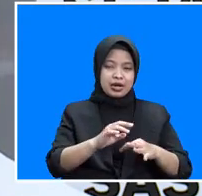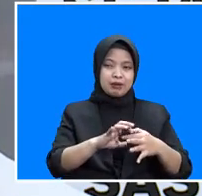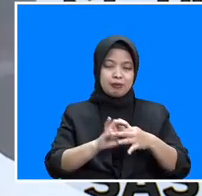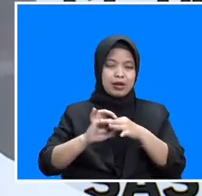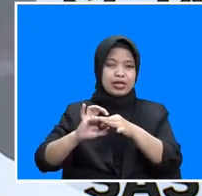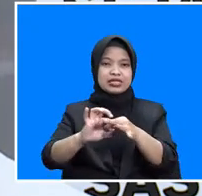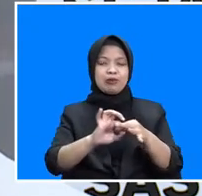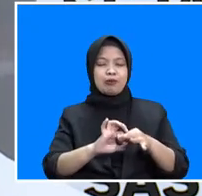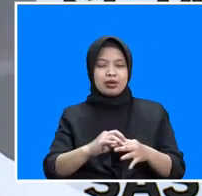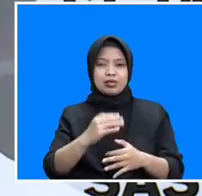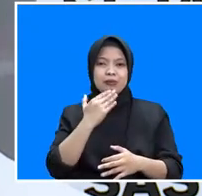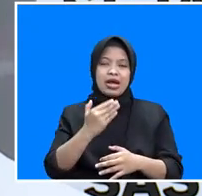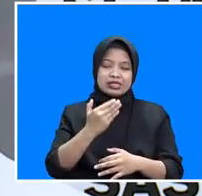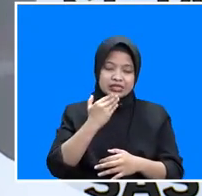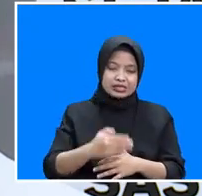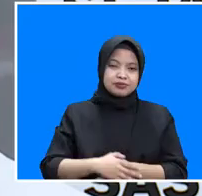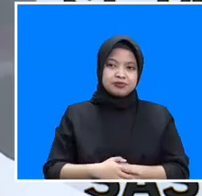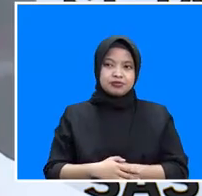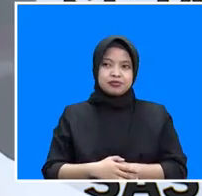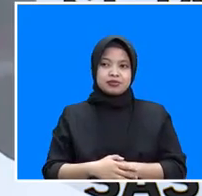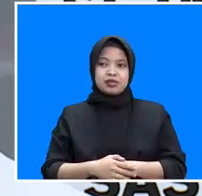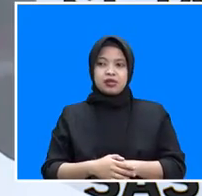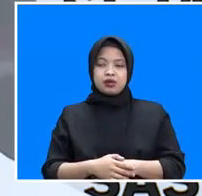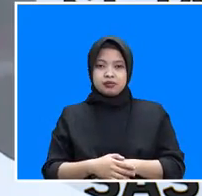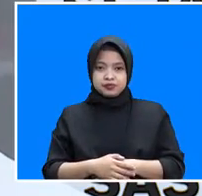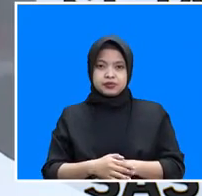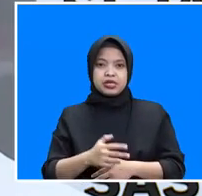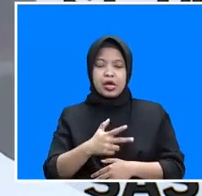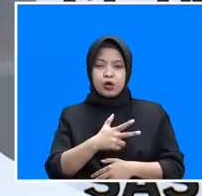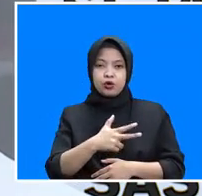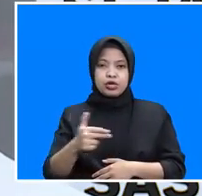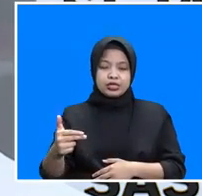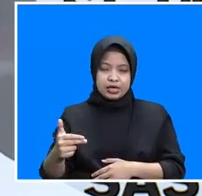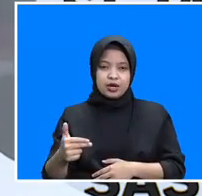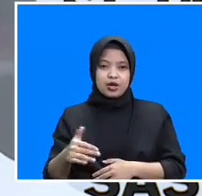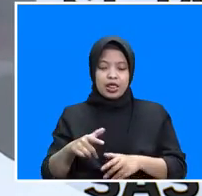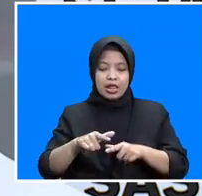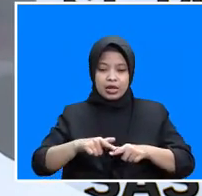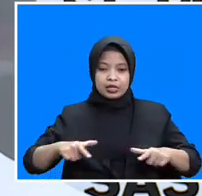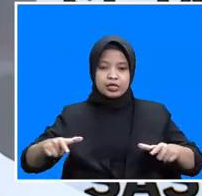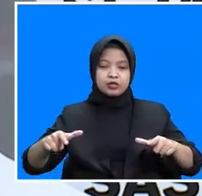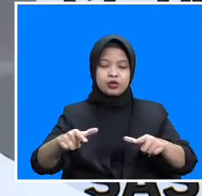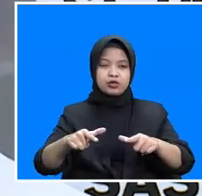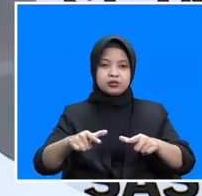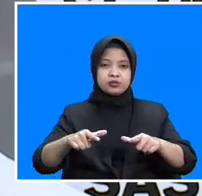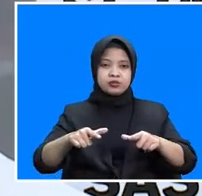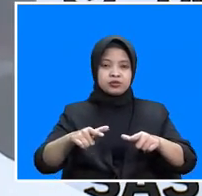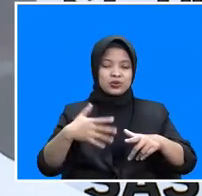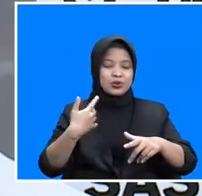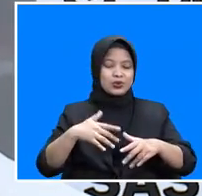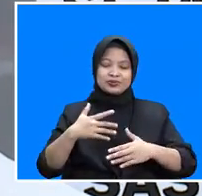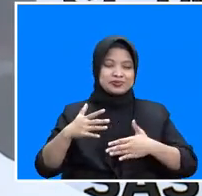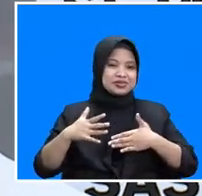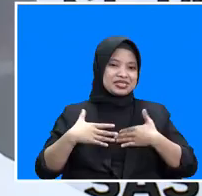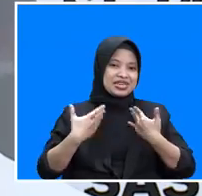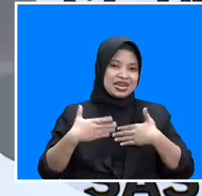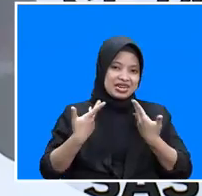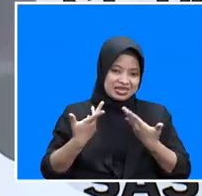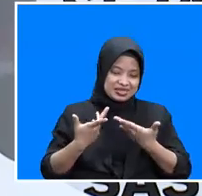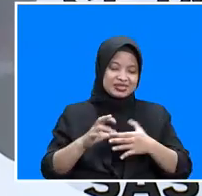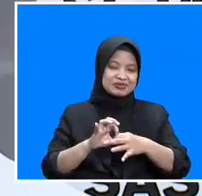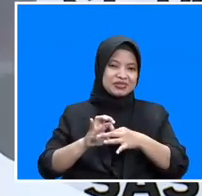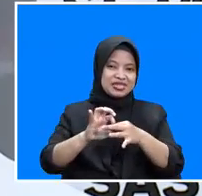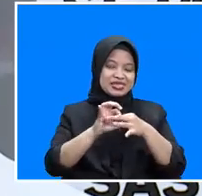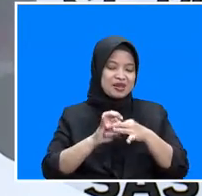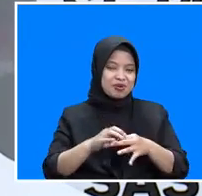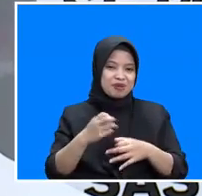Indonesia is a very decentralized, environment that we work in. We're very proud to be working with lots of districts and provinces.